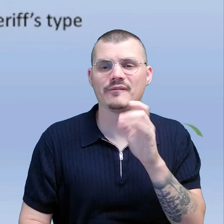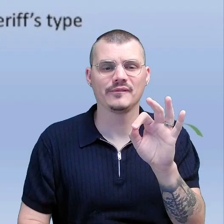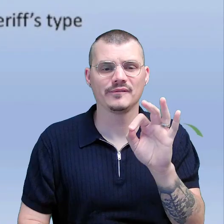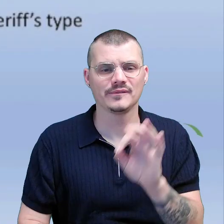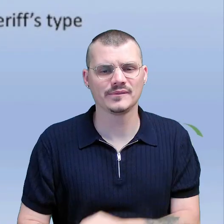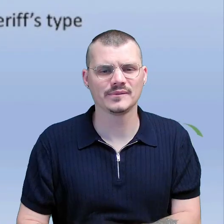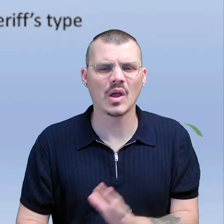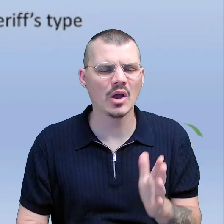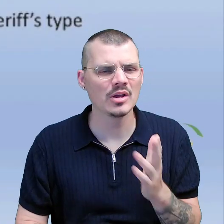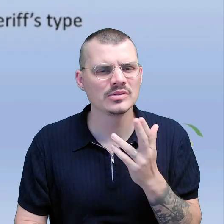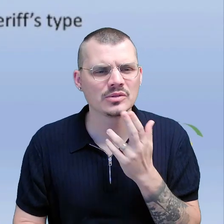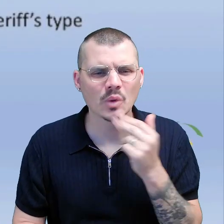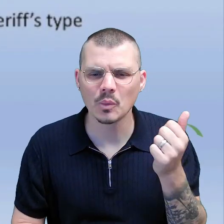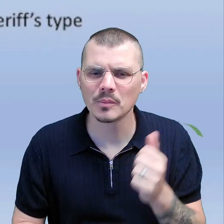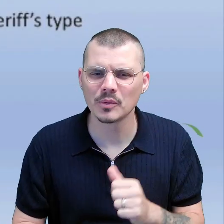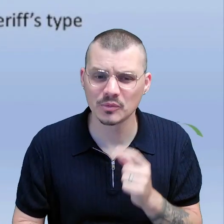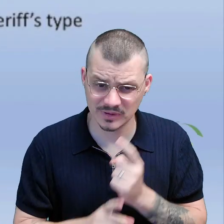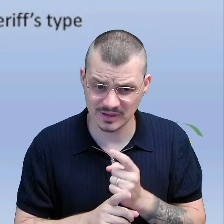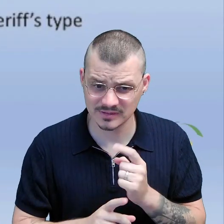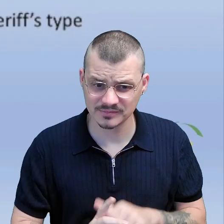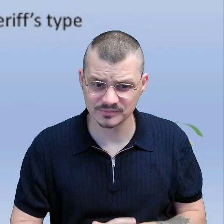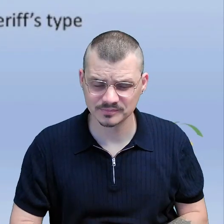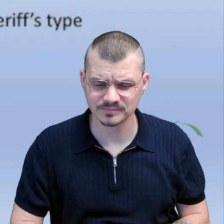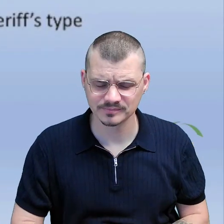badge. Isn't that adorable?